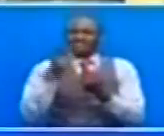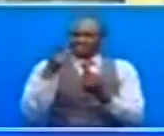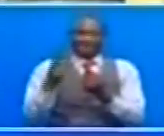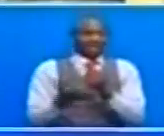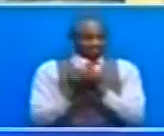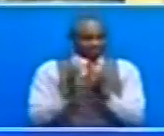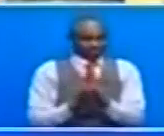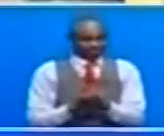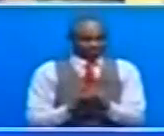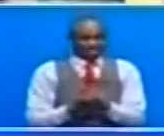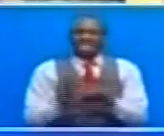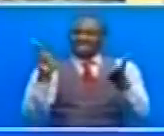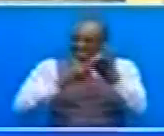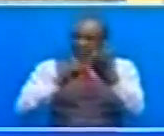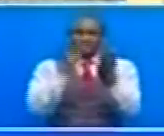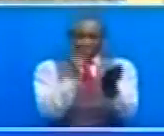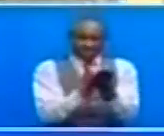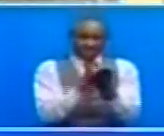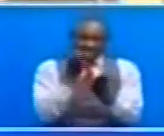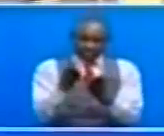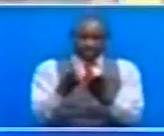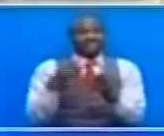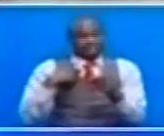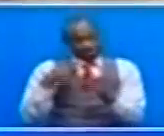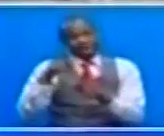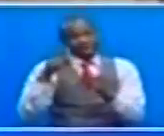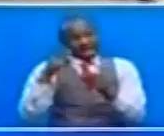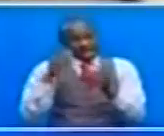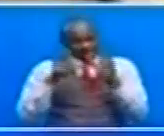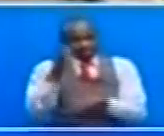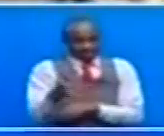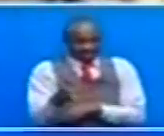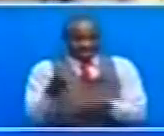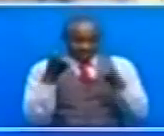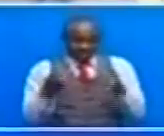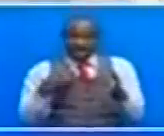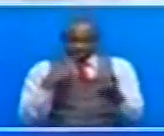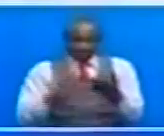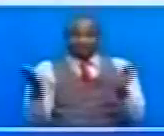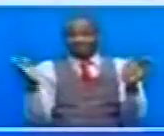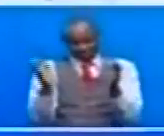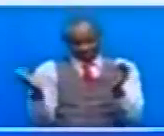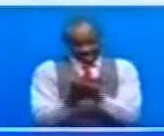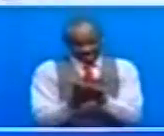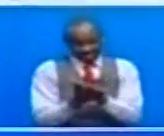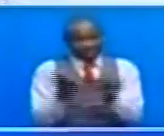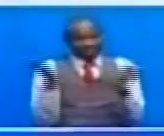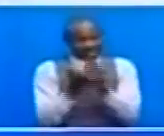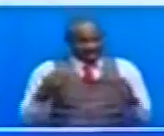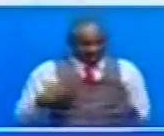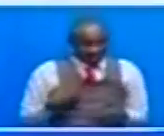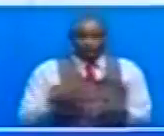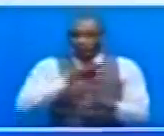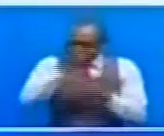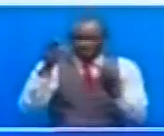windfall. Record keeping is very, very important in dairy keeping. Yeah? So like here, what I have a file here that has got